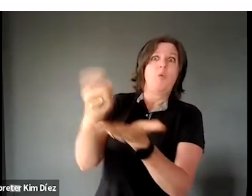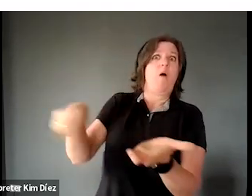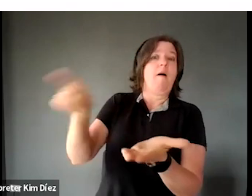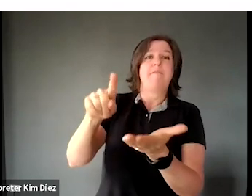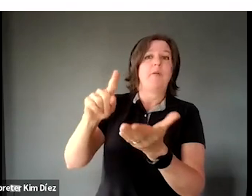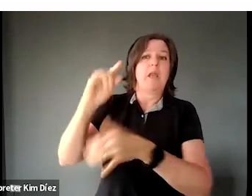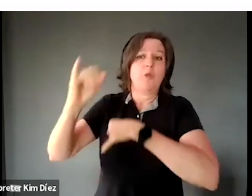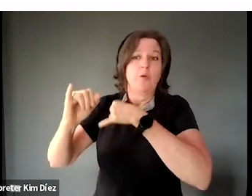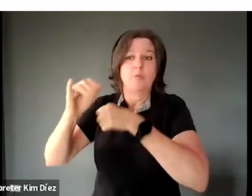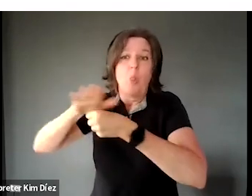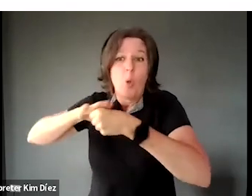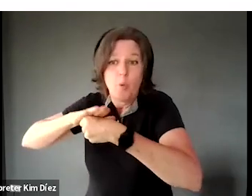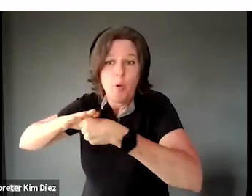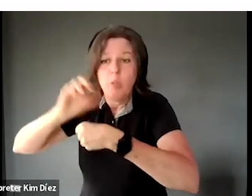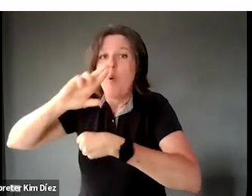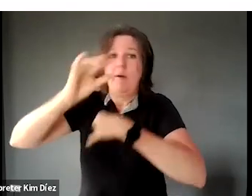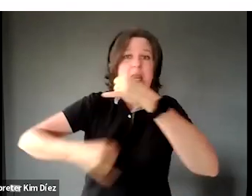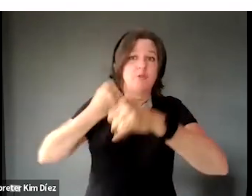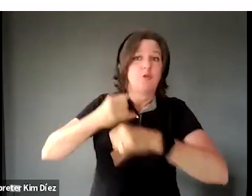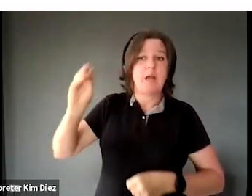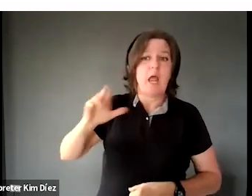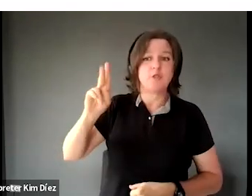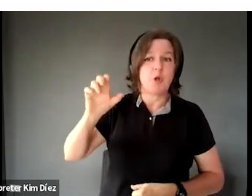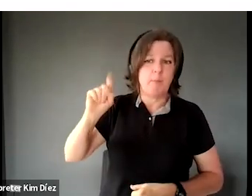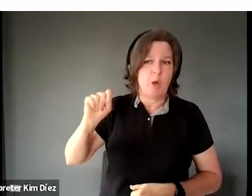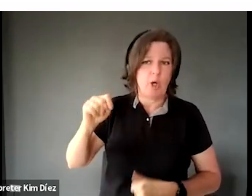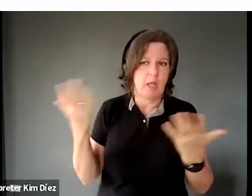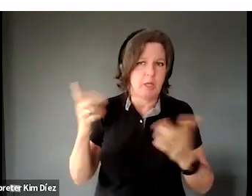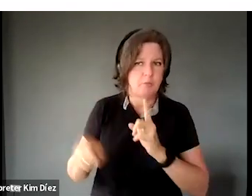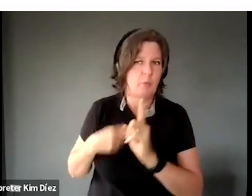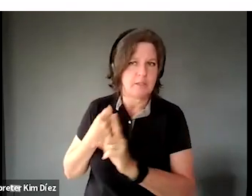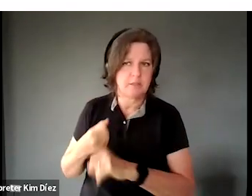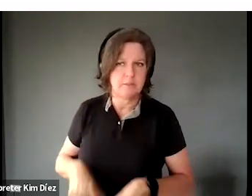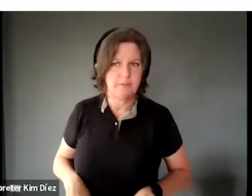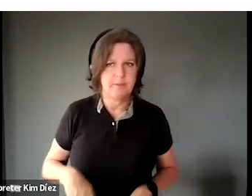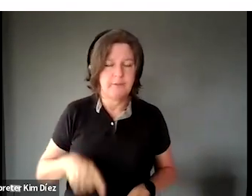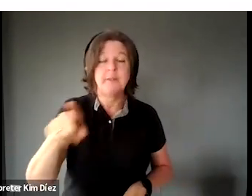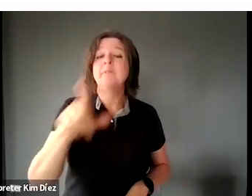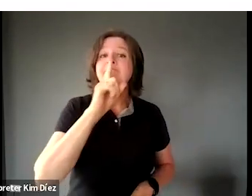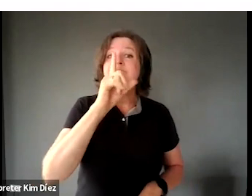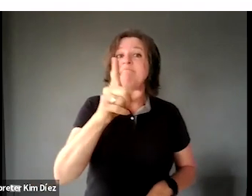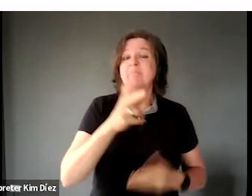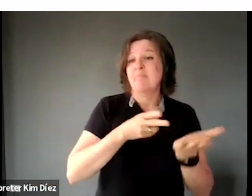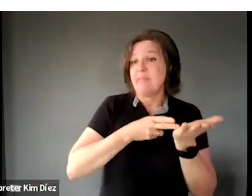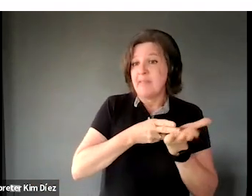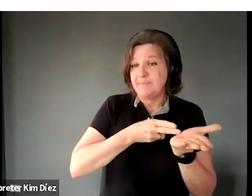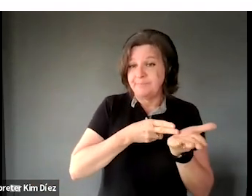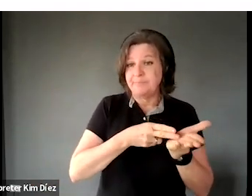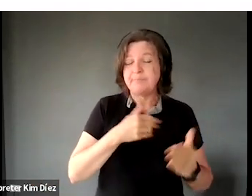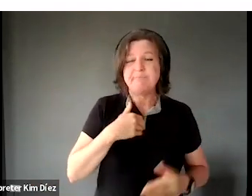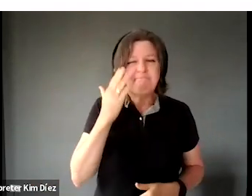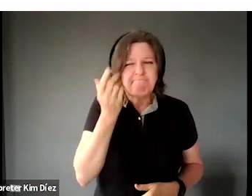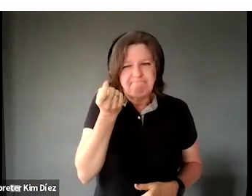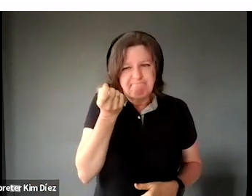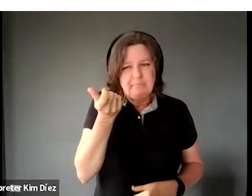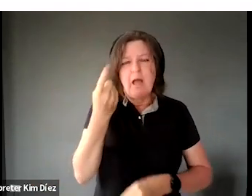are the producers experiencing or the co-ops when they are selling their cocoa beans in the local market